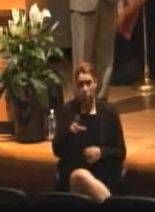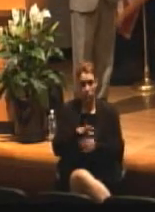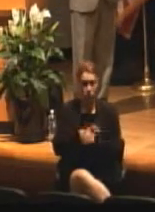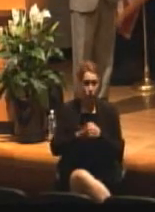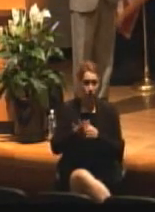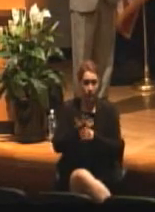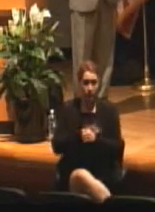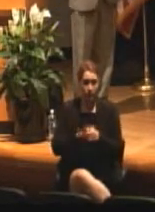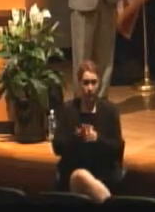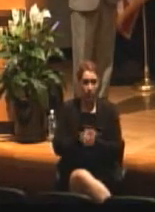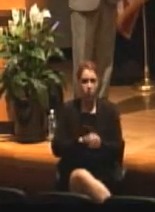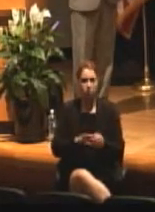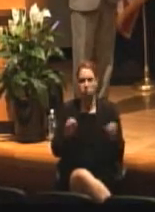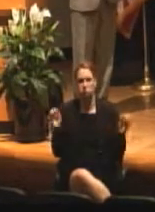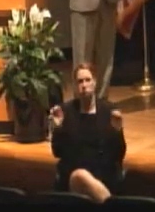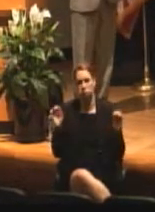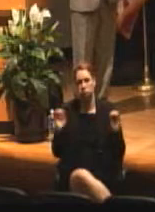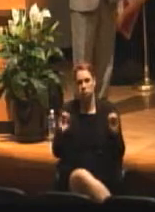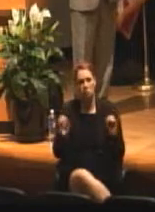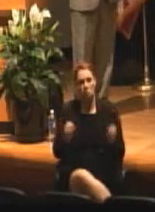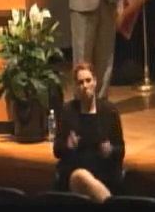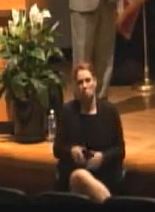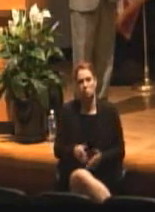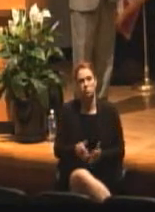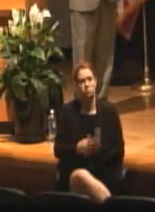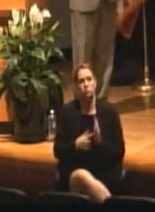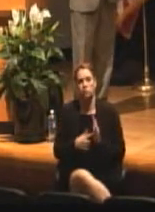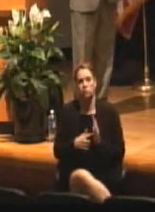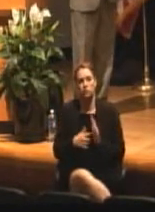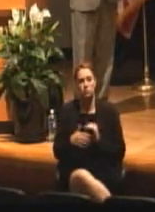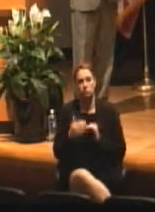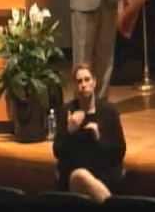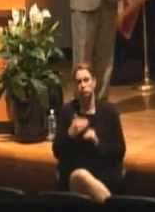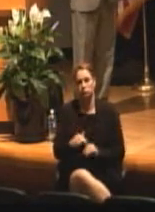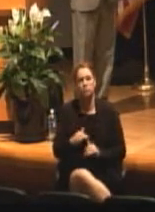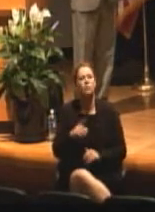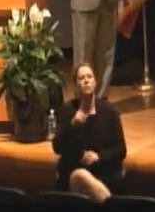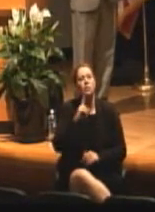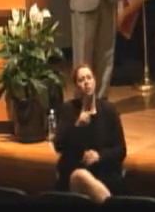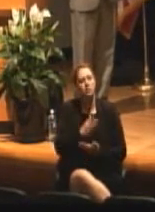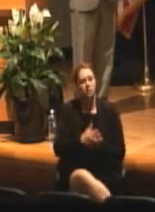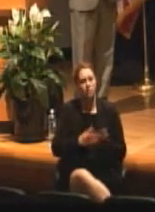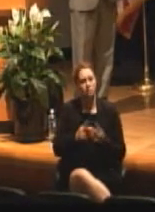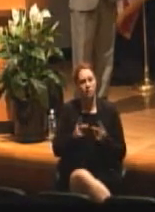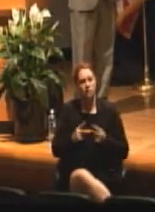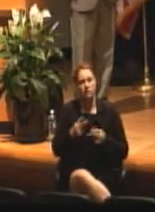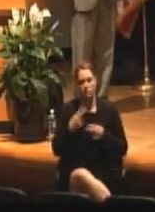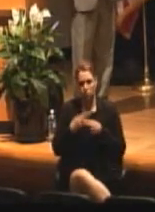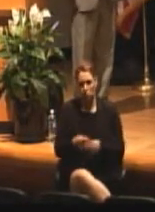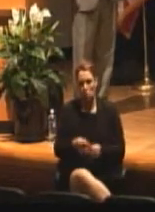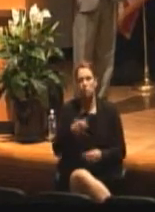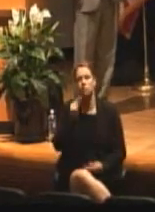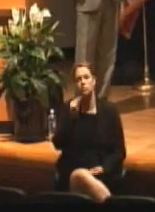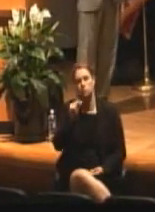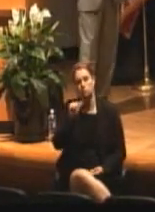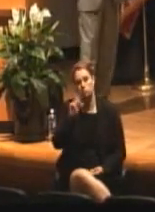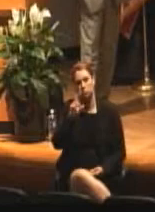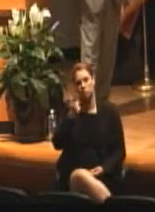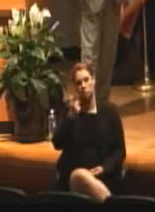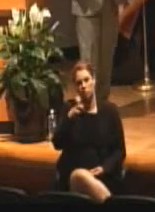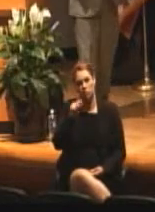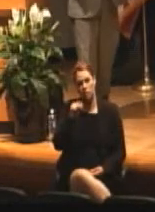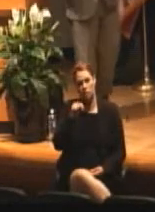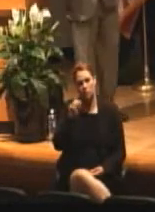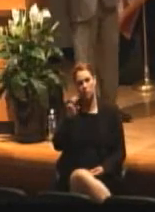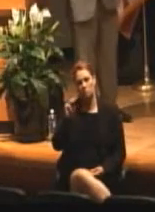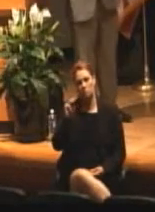No, there's no restriction on it. There are some places that are called target markets, and they have expanded criteria.